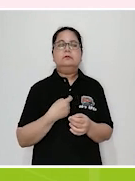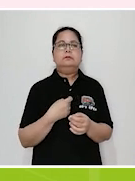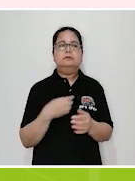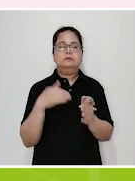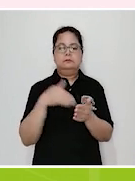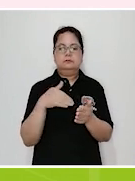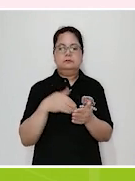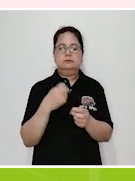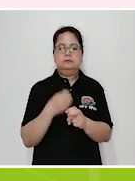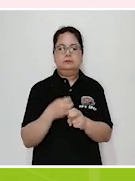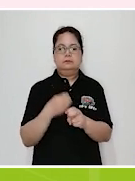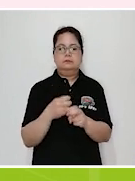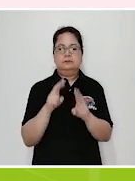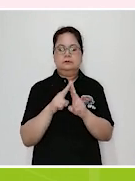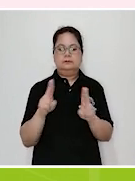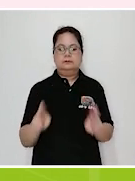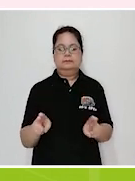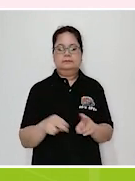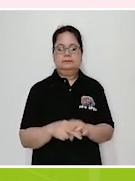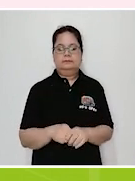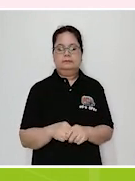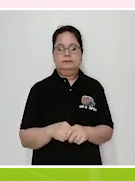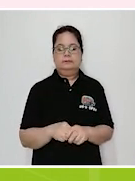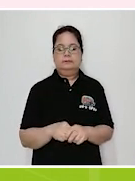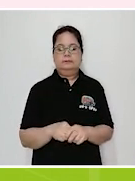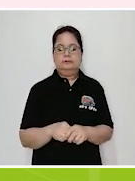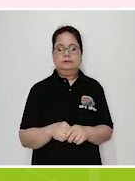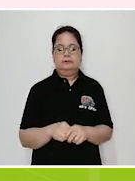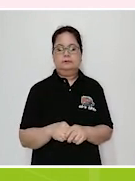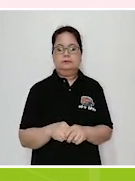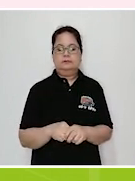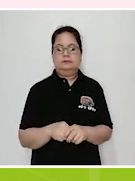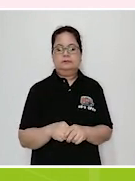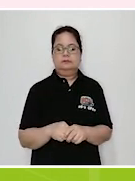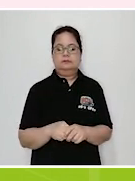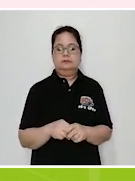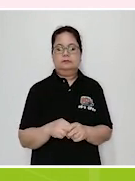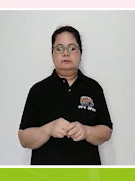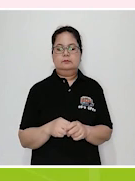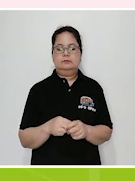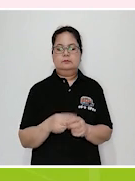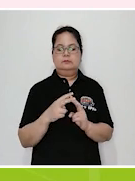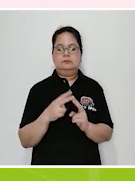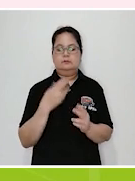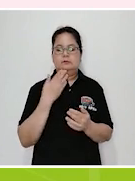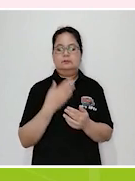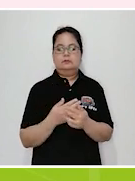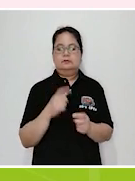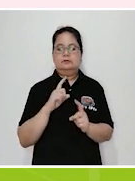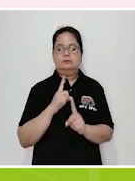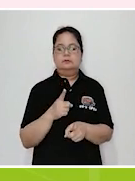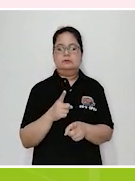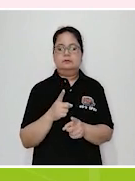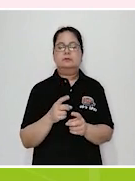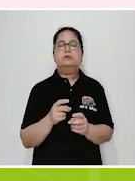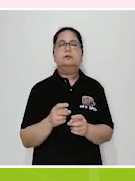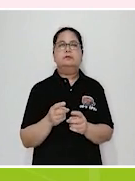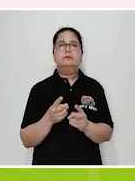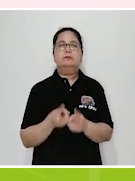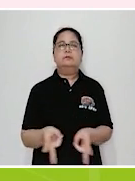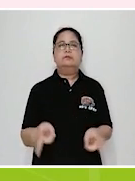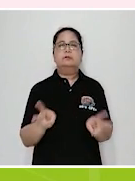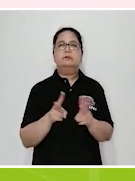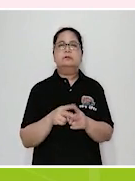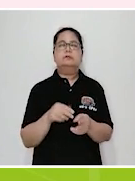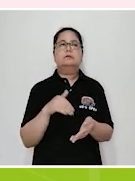home since the pandemic. This is such a heartwarming answer. Please do value